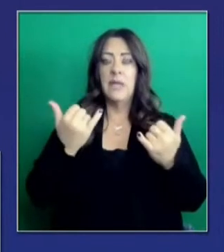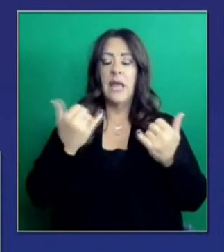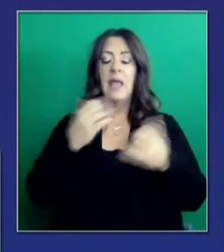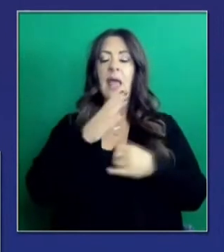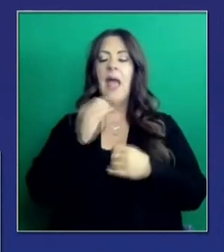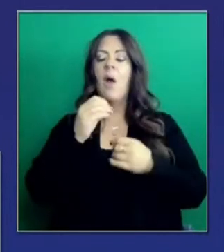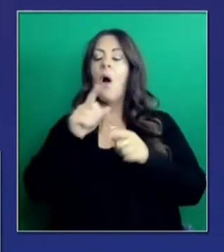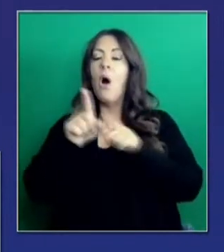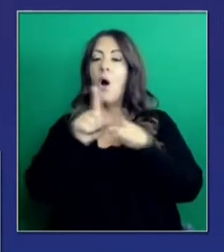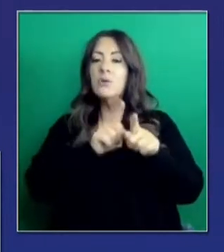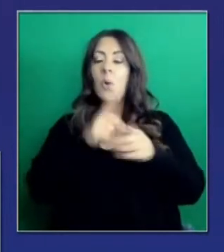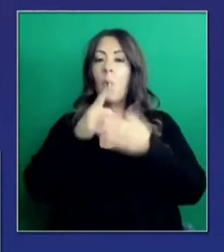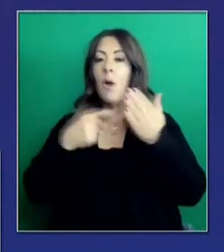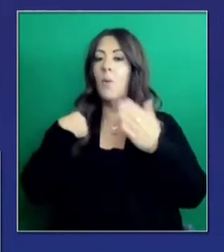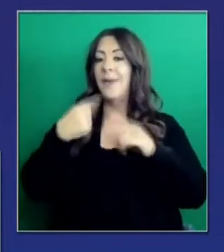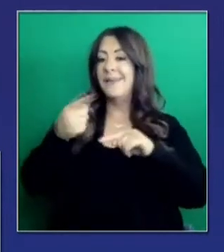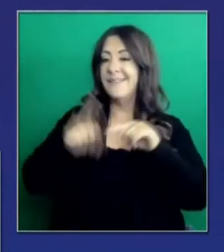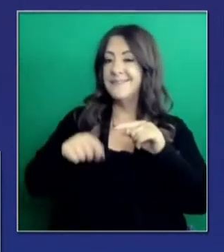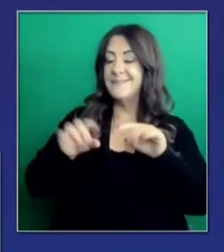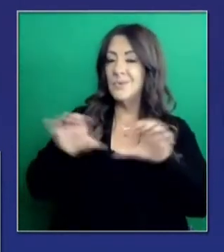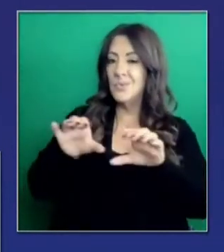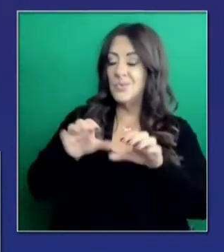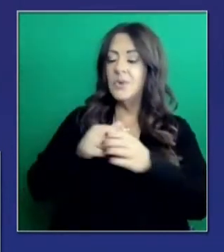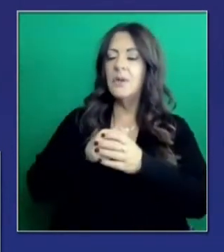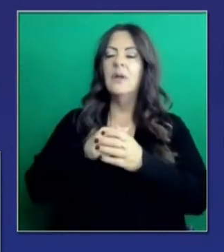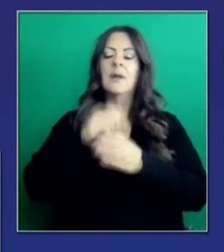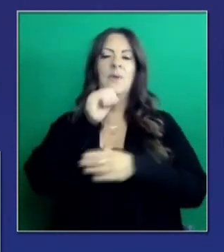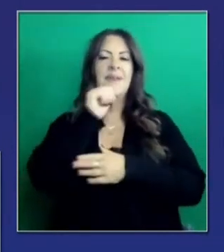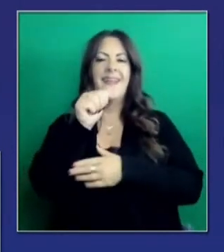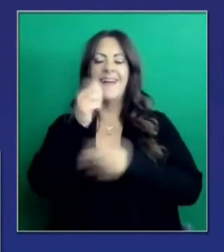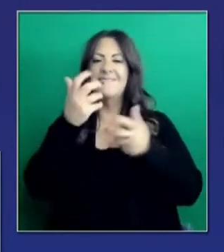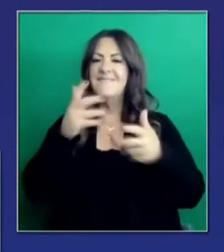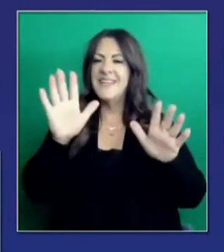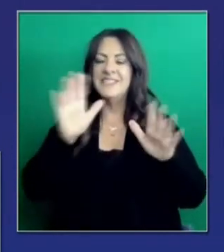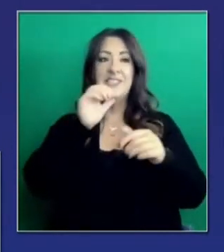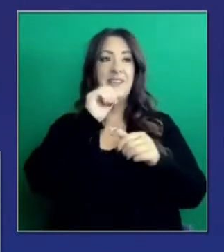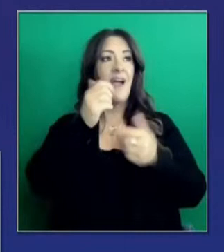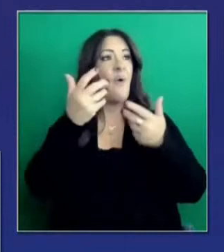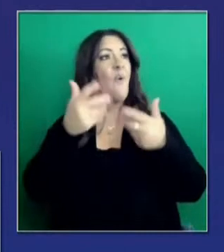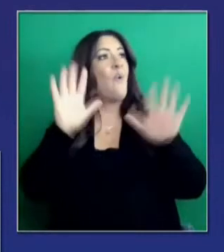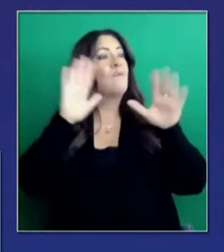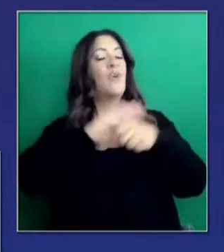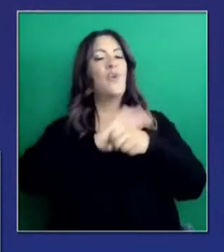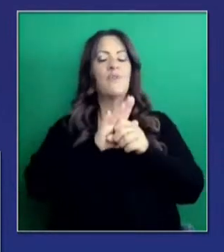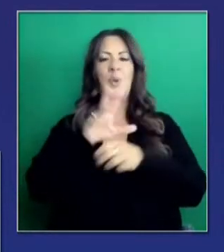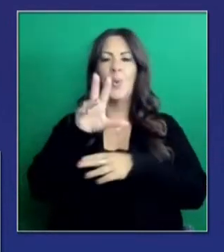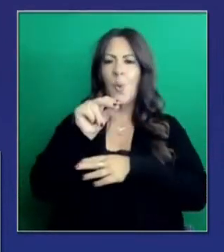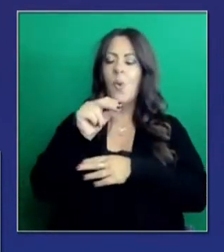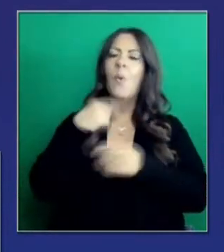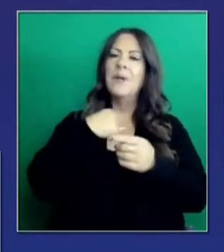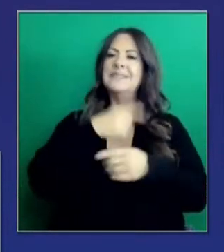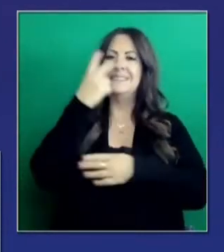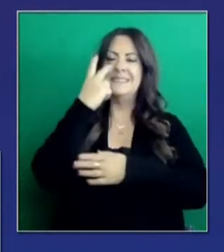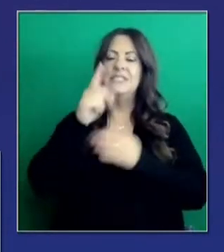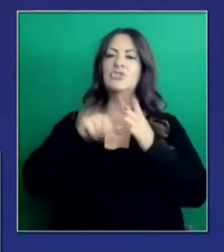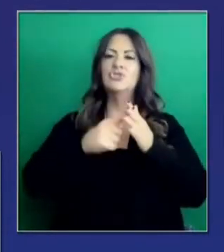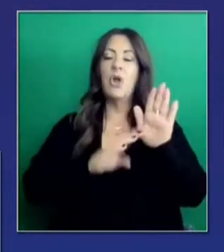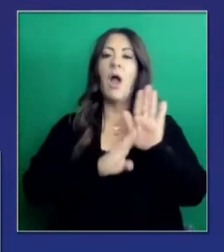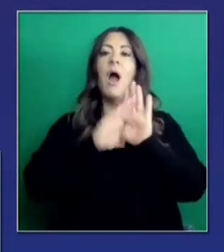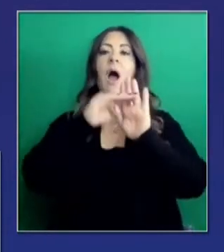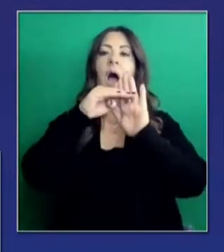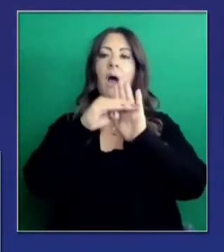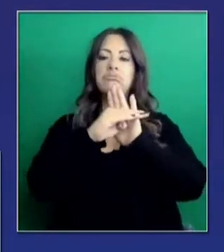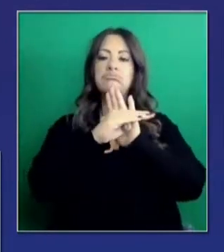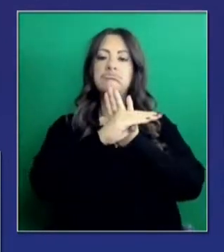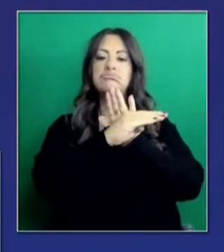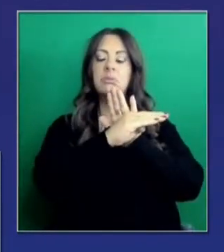that respect that I want to remind folks we're not out of the woods. We're seeing a flattening of the curve. Everything that should be up is up. Everything that should be down